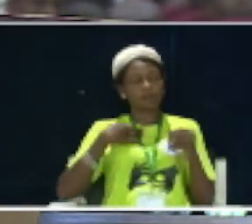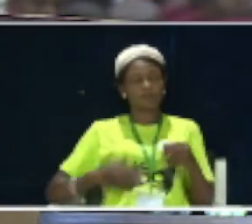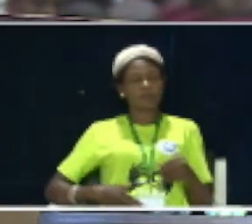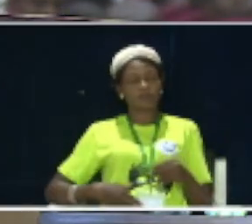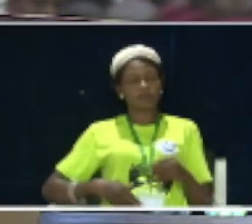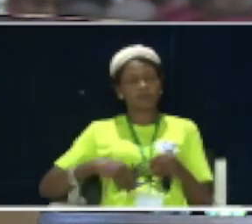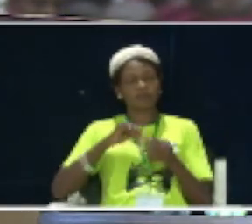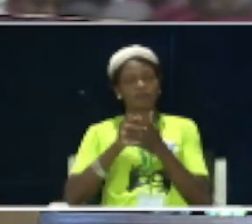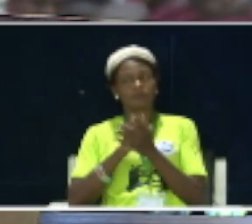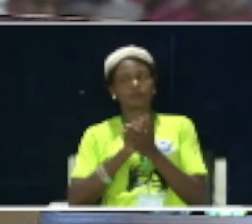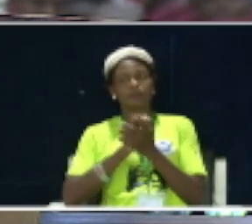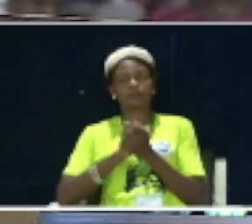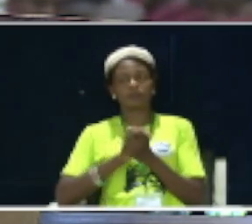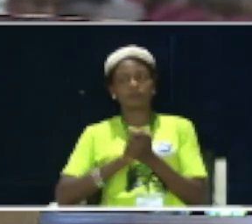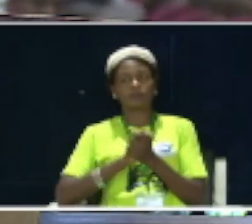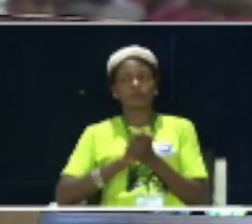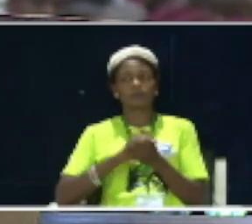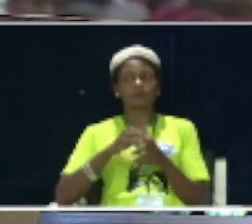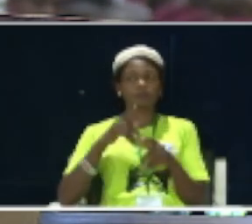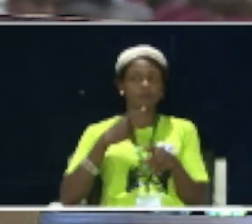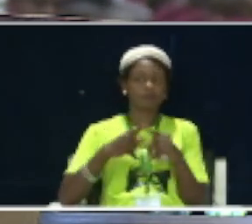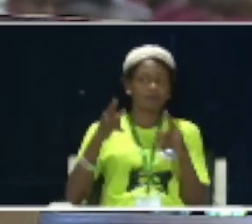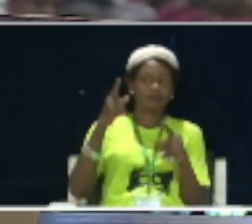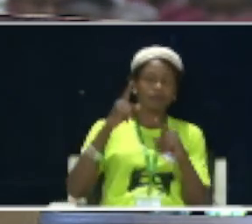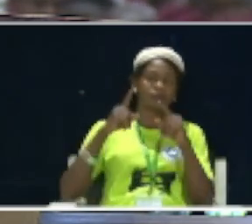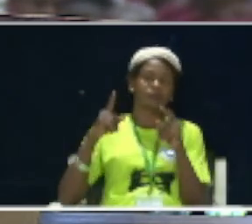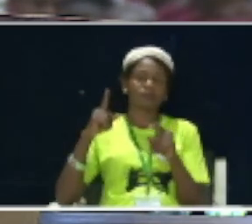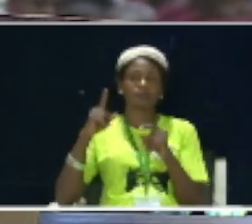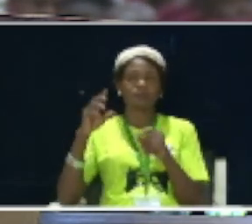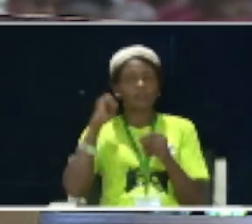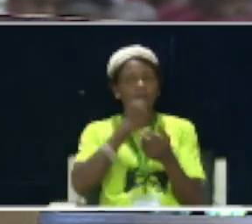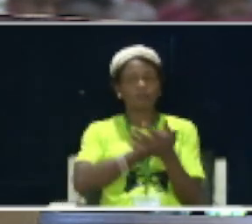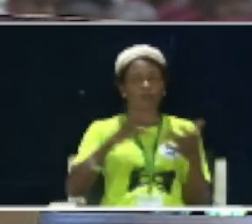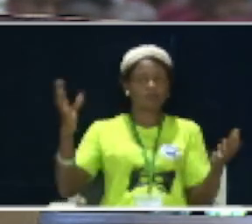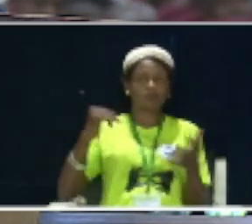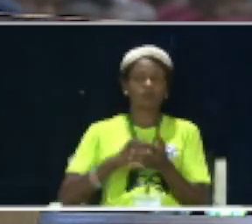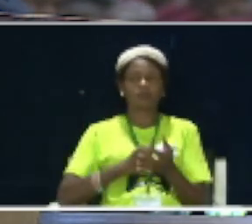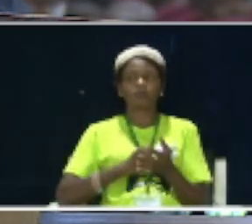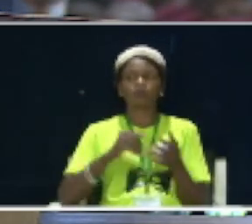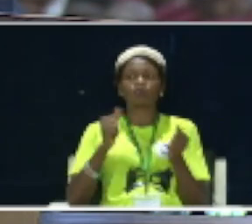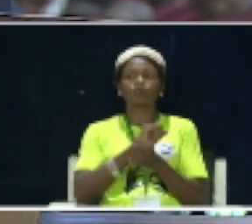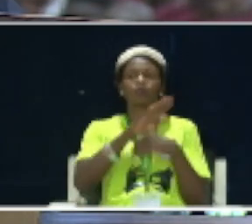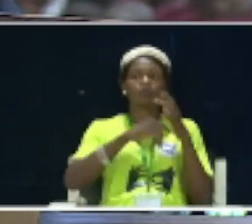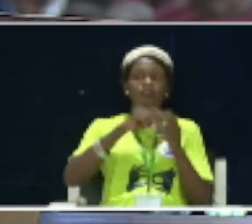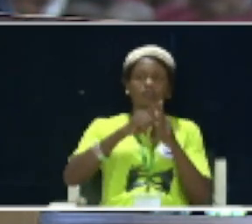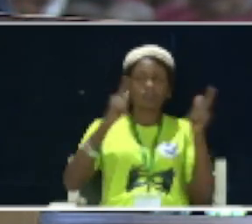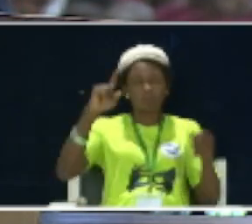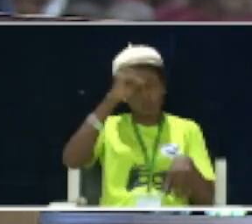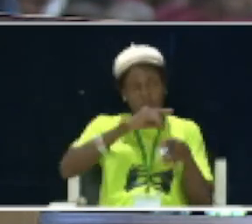him. But he squandered it. In spite of the great wisdom that God gave him, he became